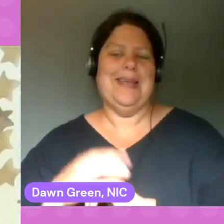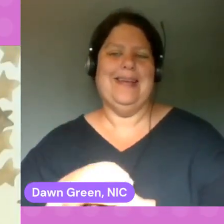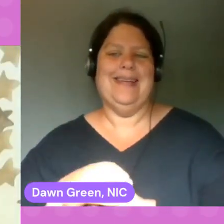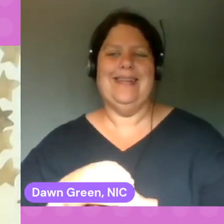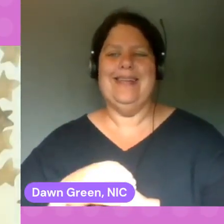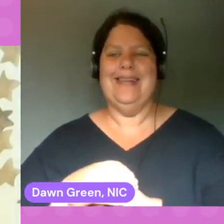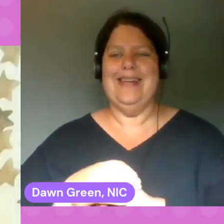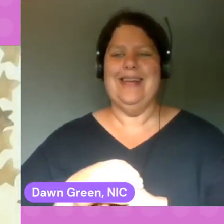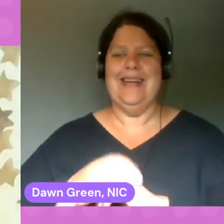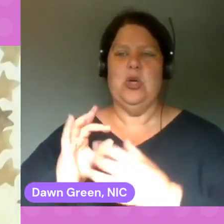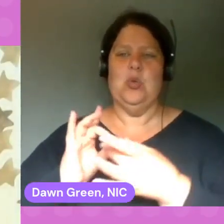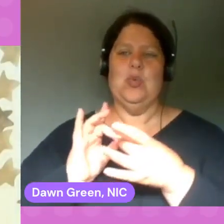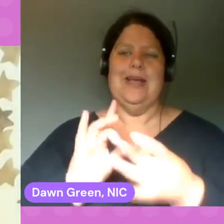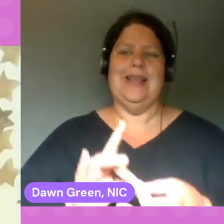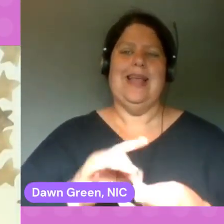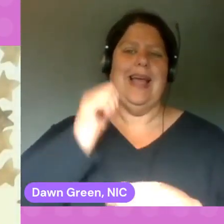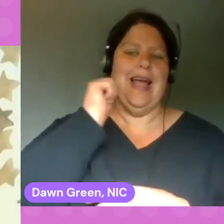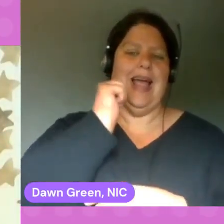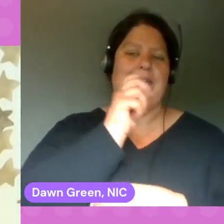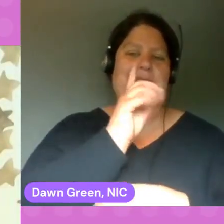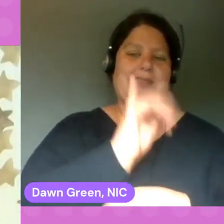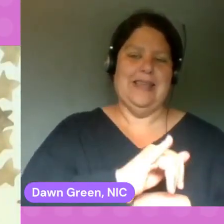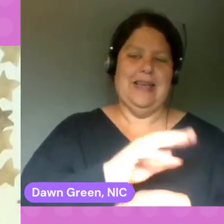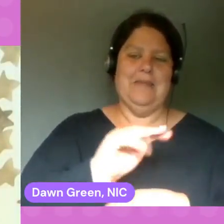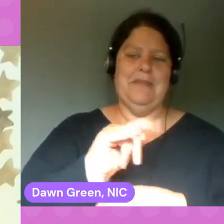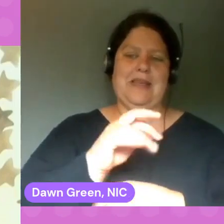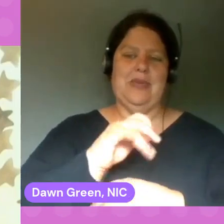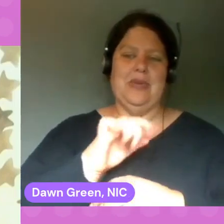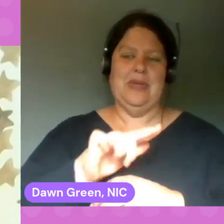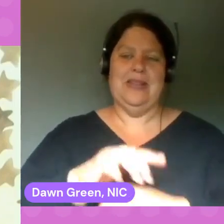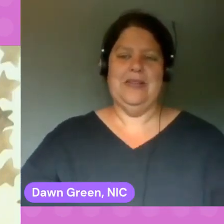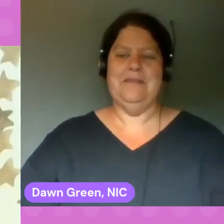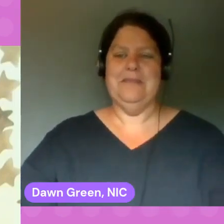is related to an everyday material.